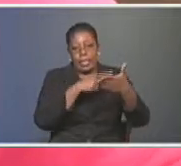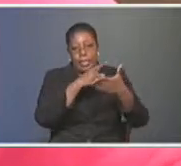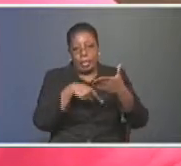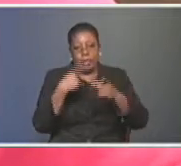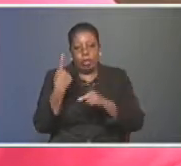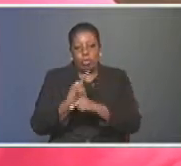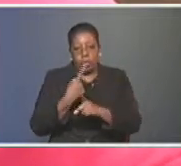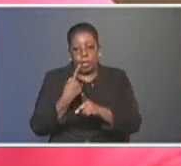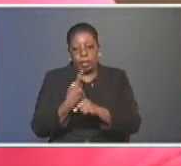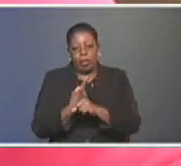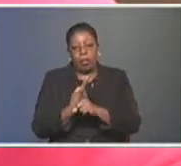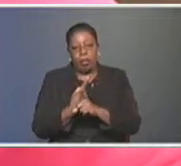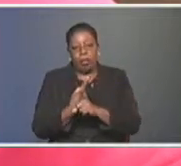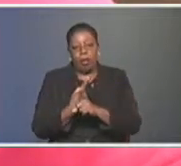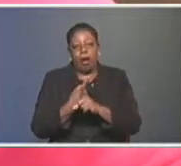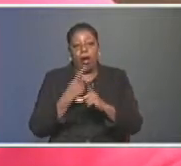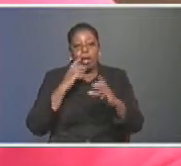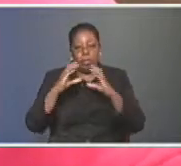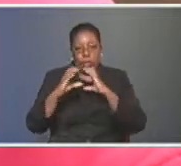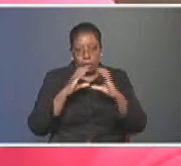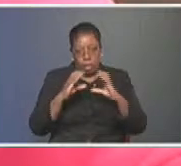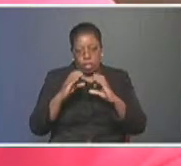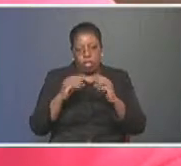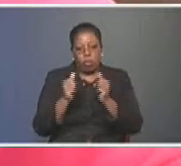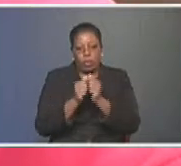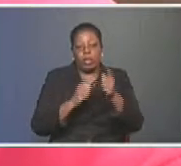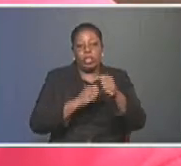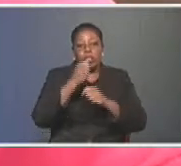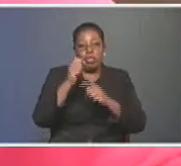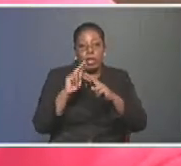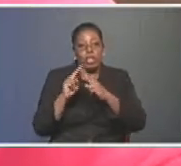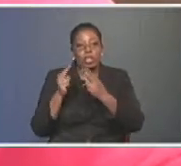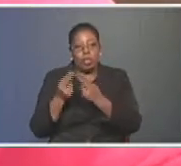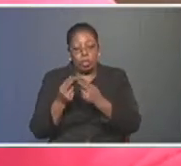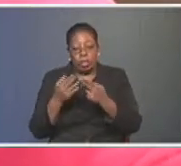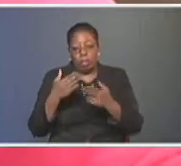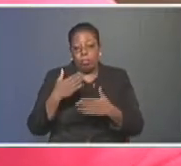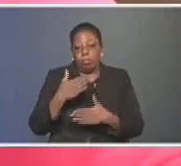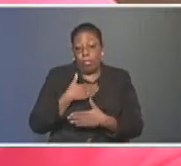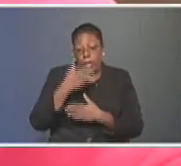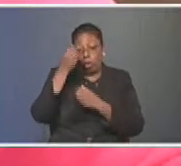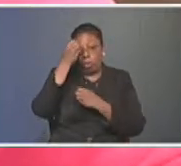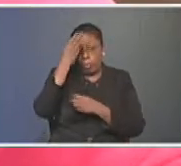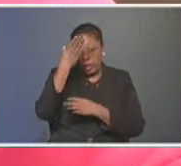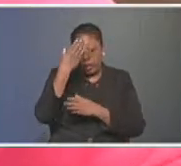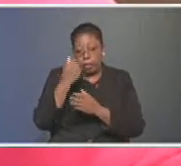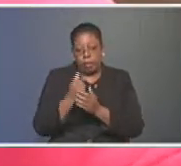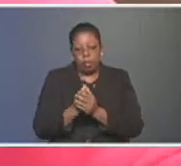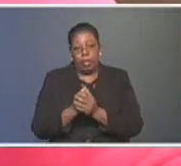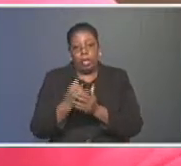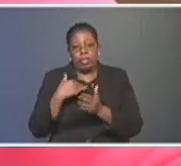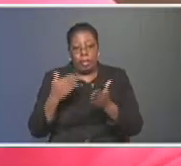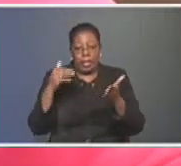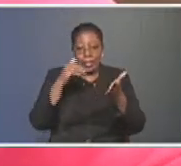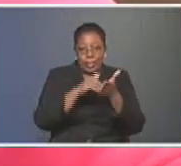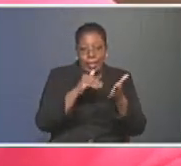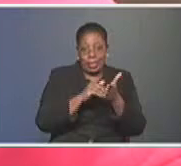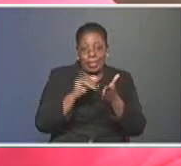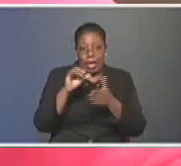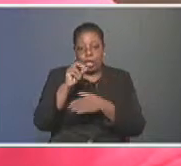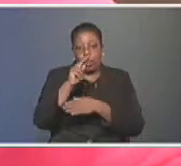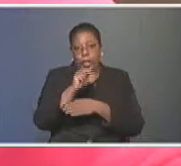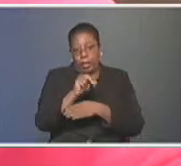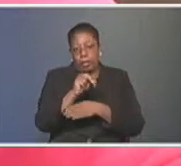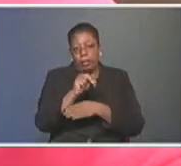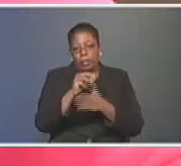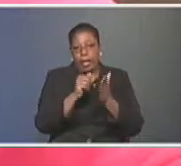regular dialogue with the trade union movement, which in my view, was a direct violation of ILO Convention